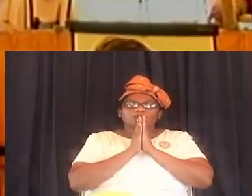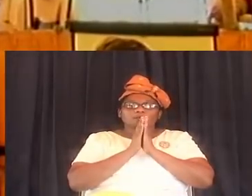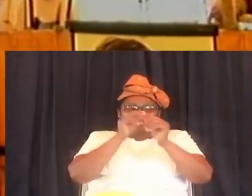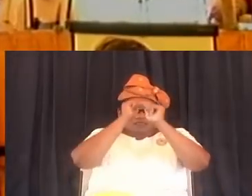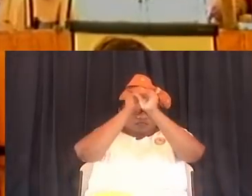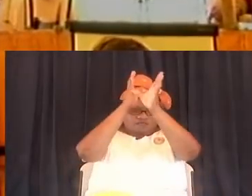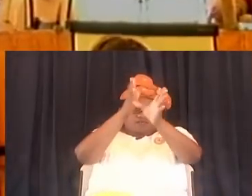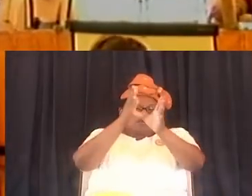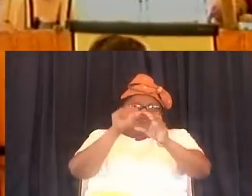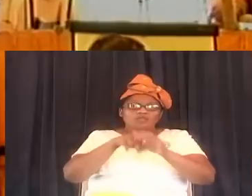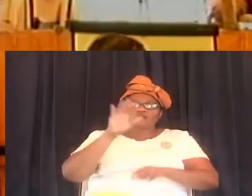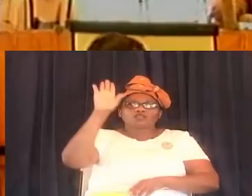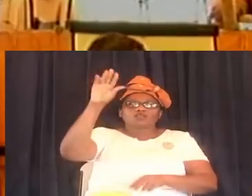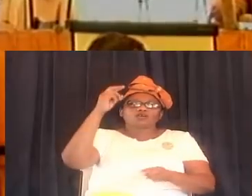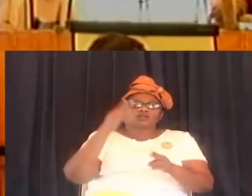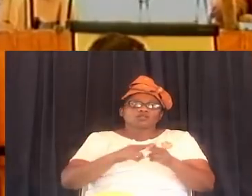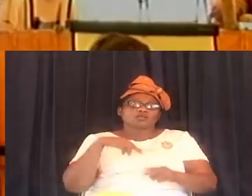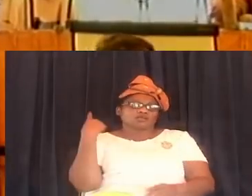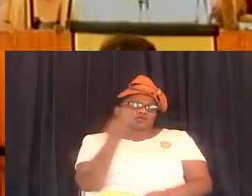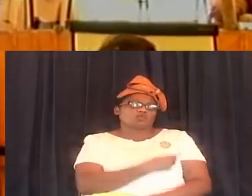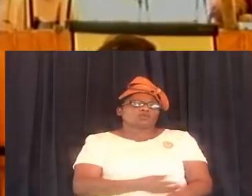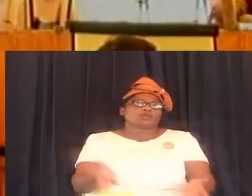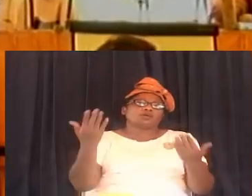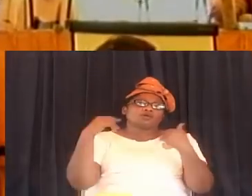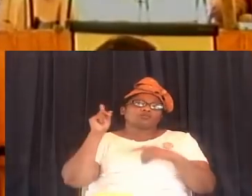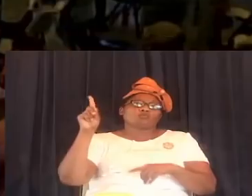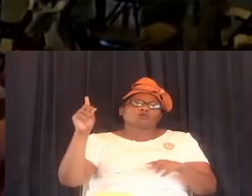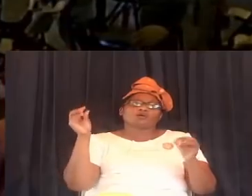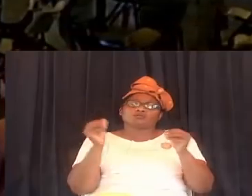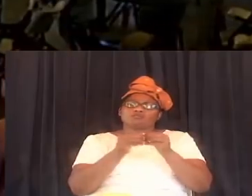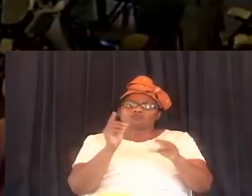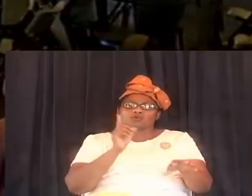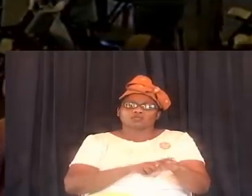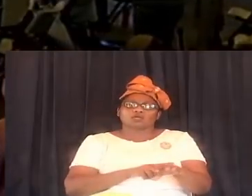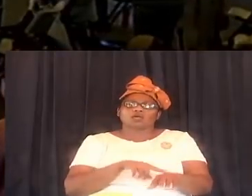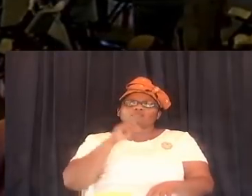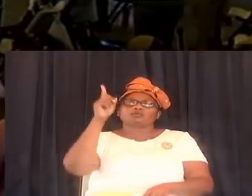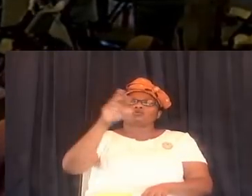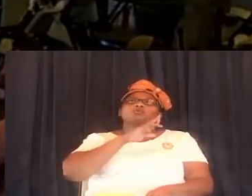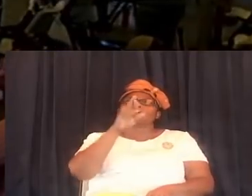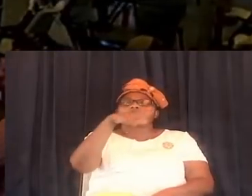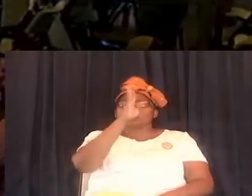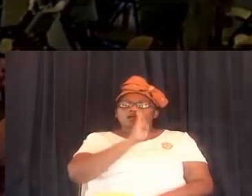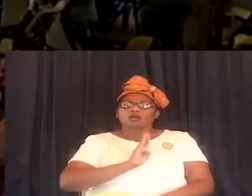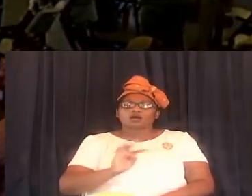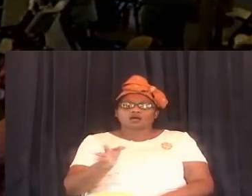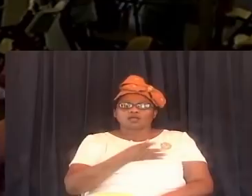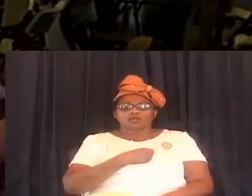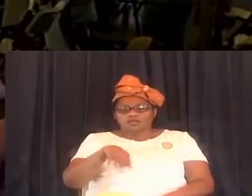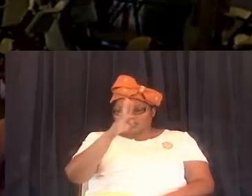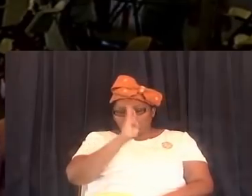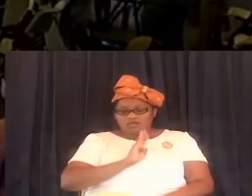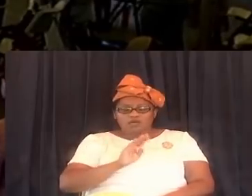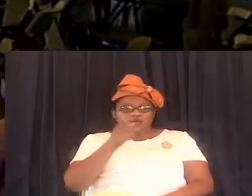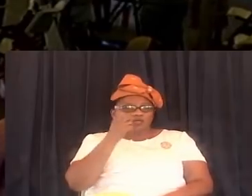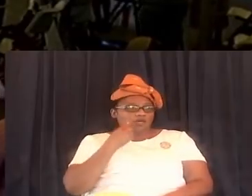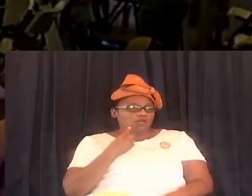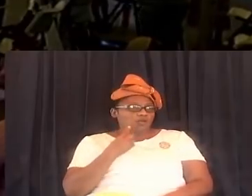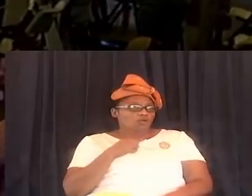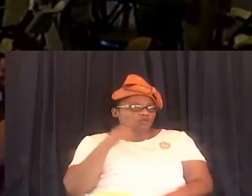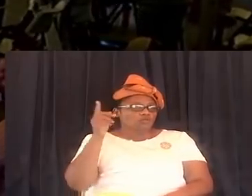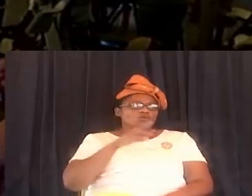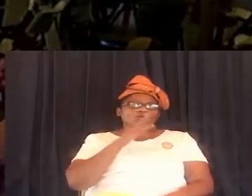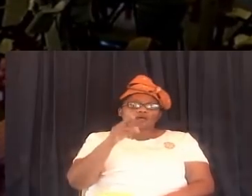Father, in your name, we come one more time. You are God and God alone. You are